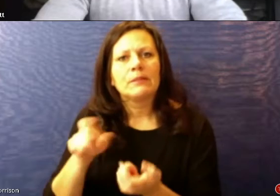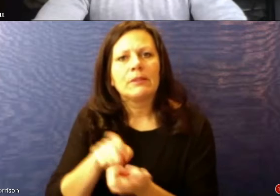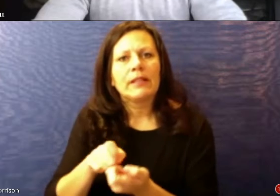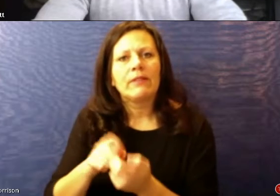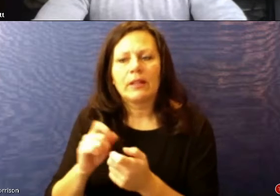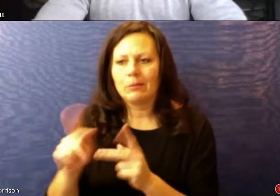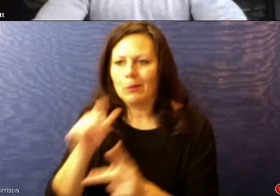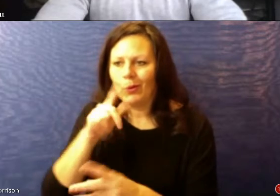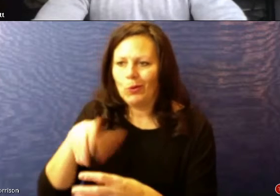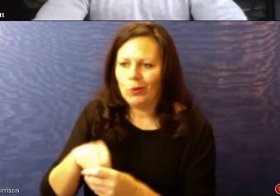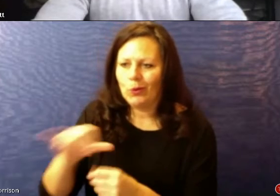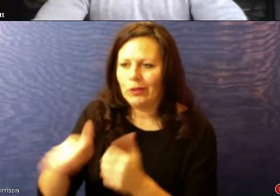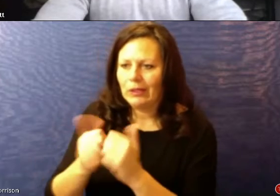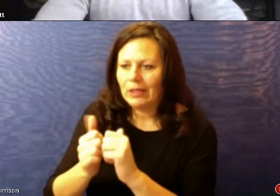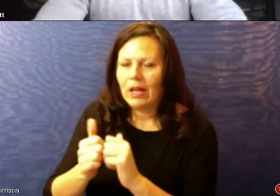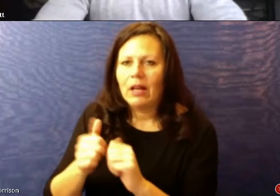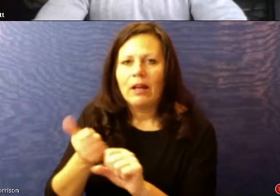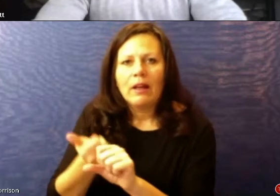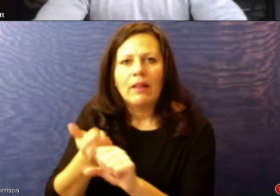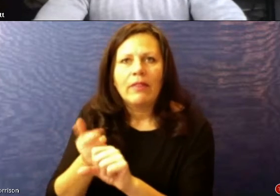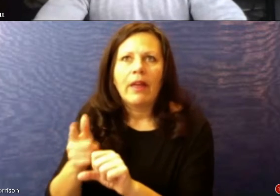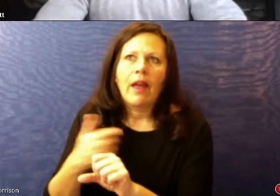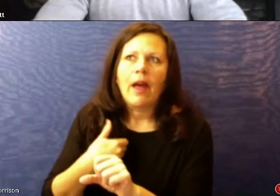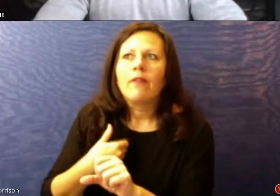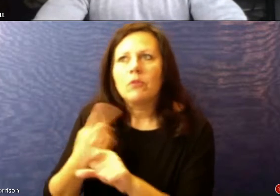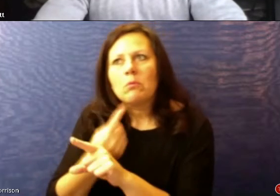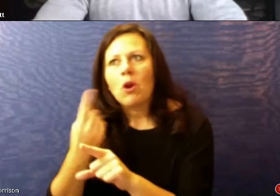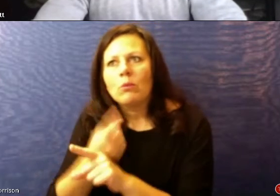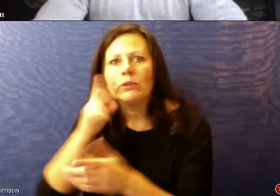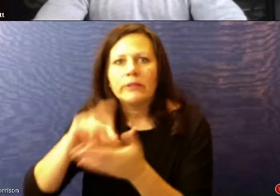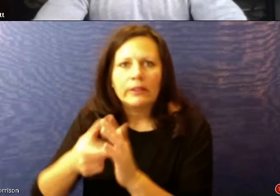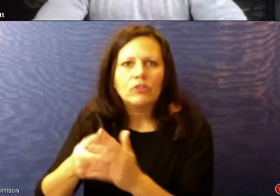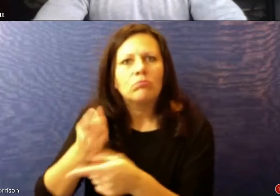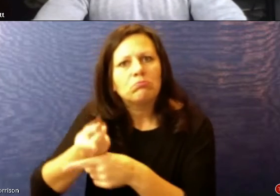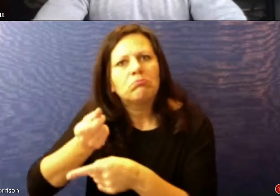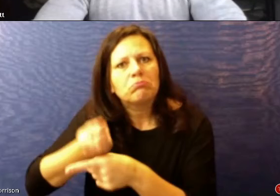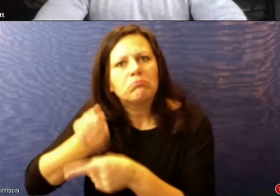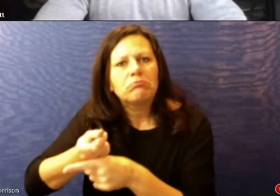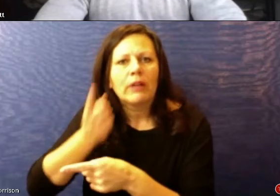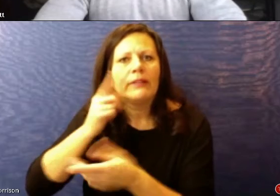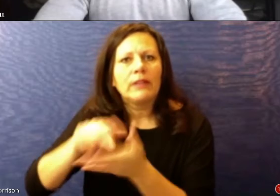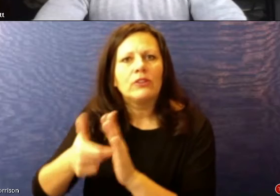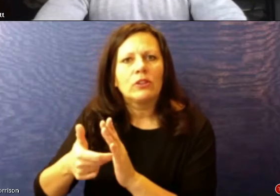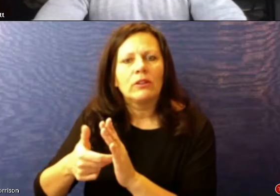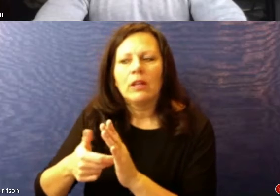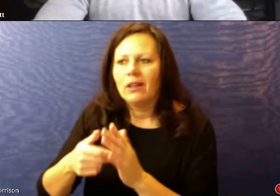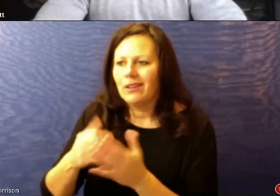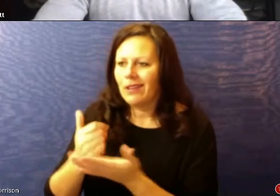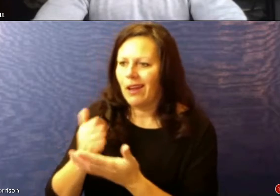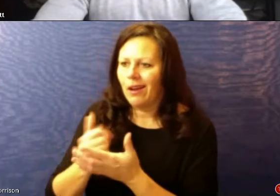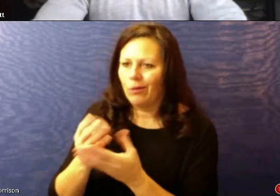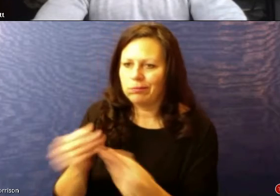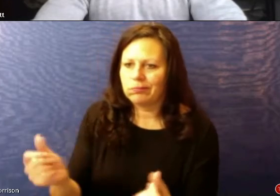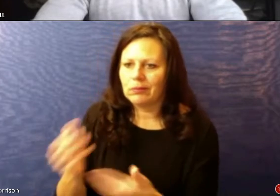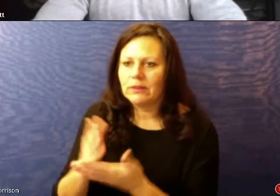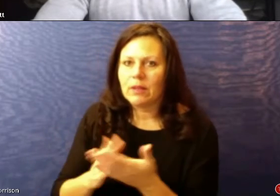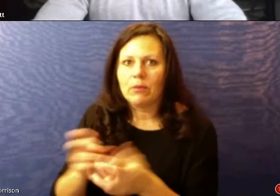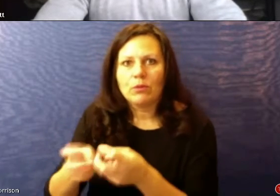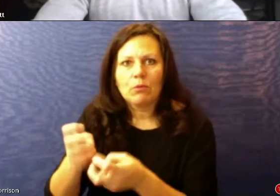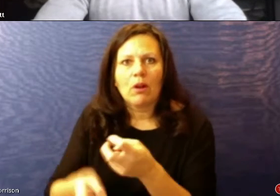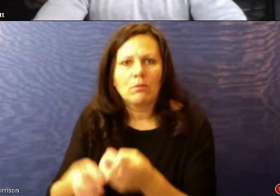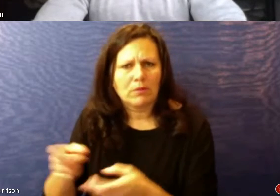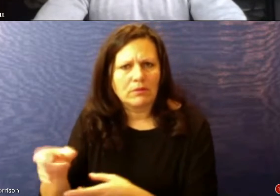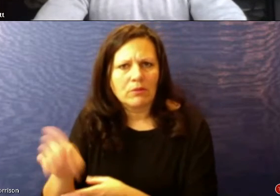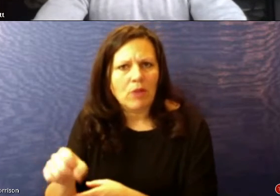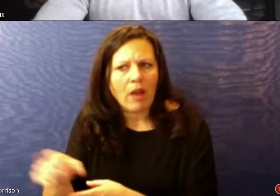have the proper intention, the right intention to fix some of these problems. But you sometimes